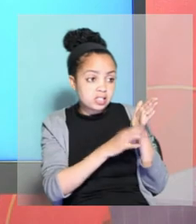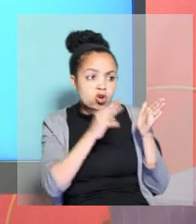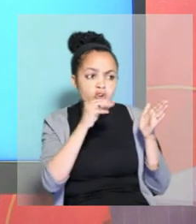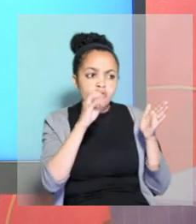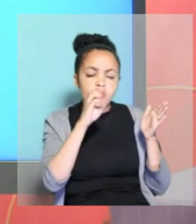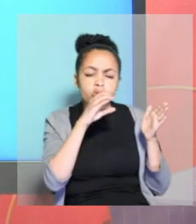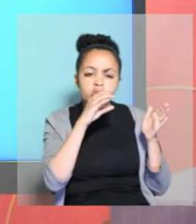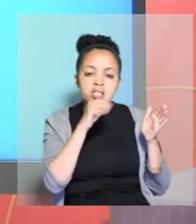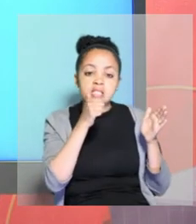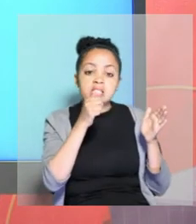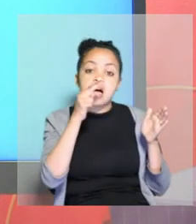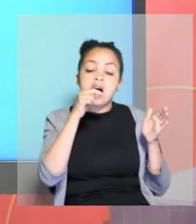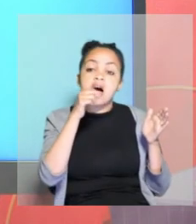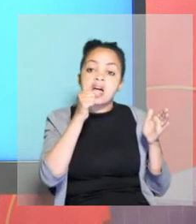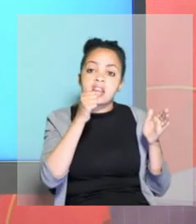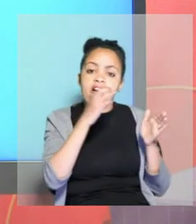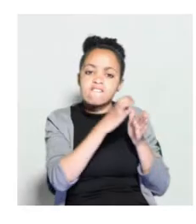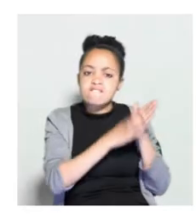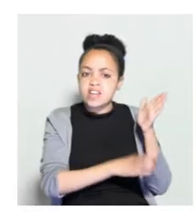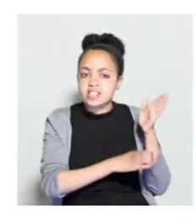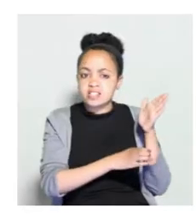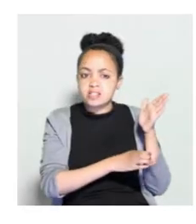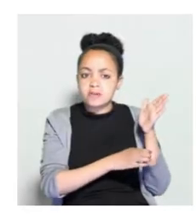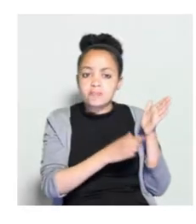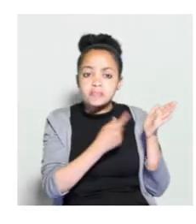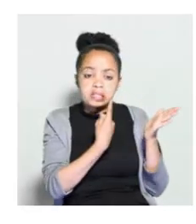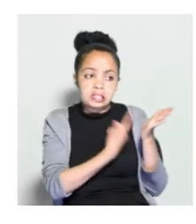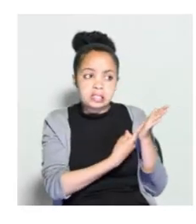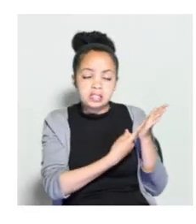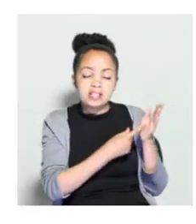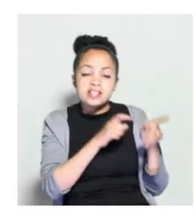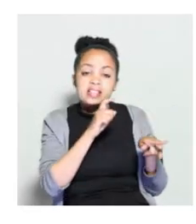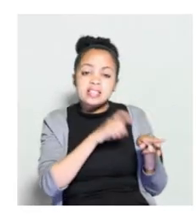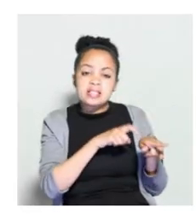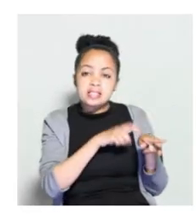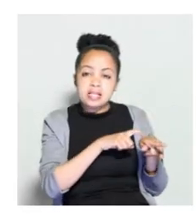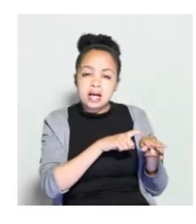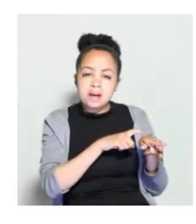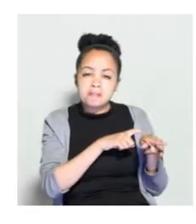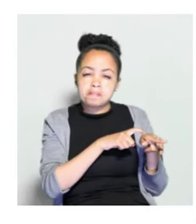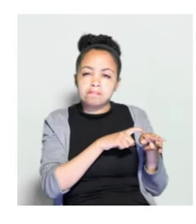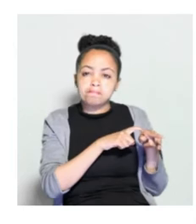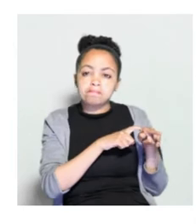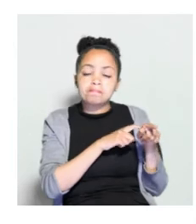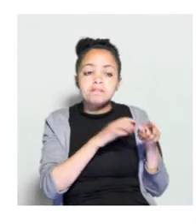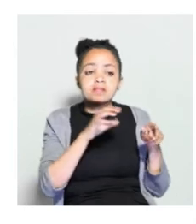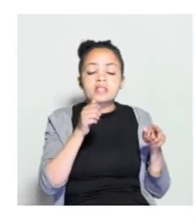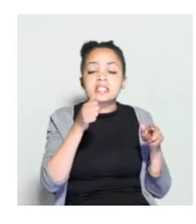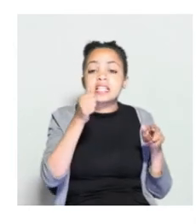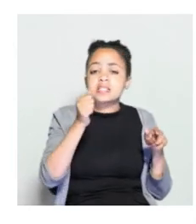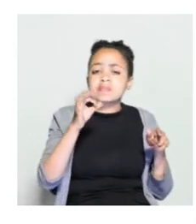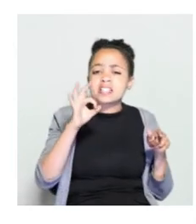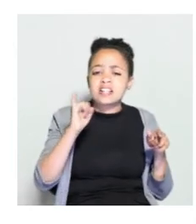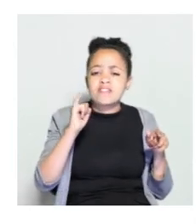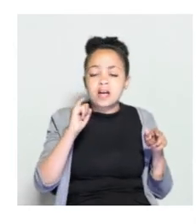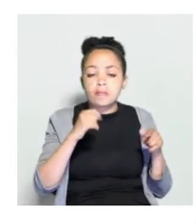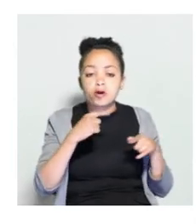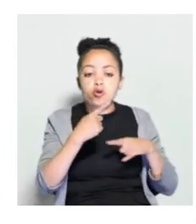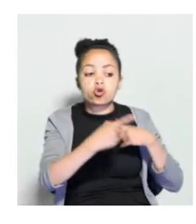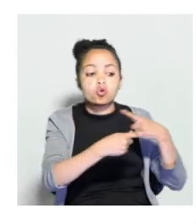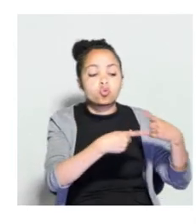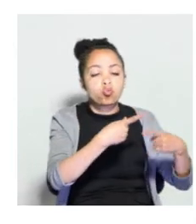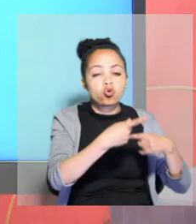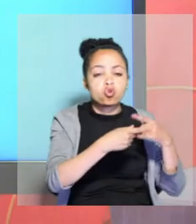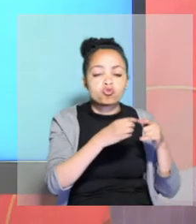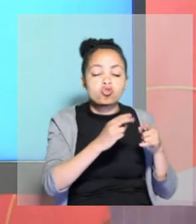is anaphase one still ill during an fs1 spindle fiber become move